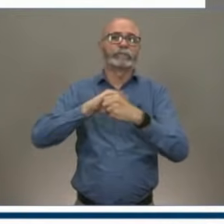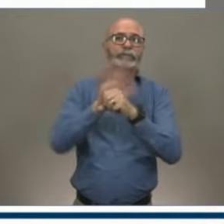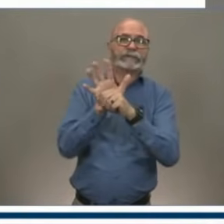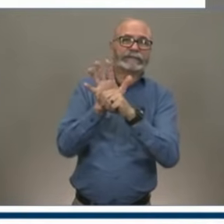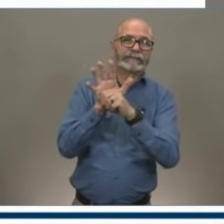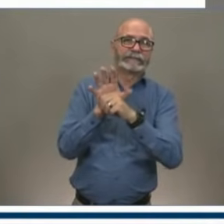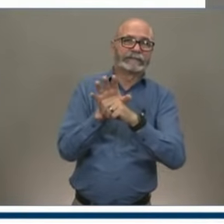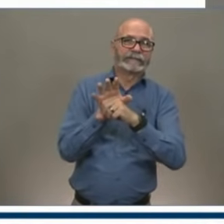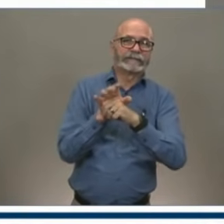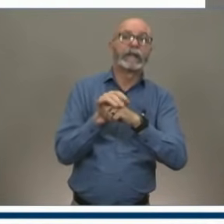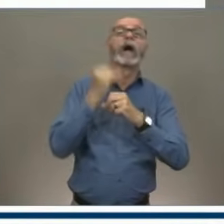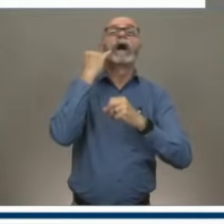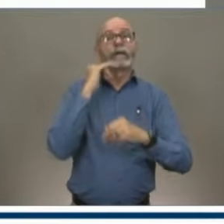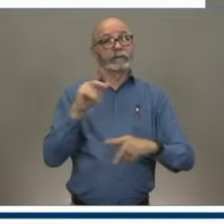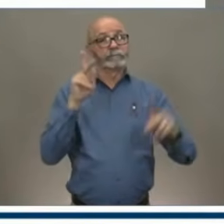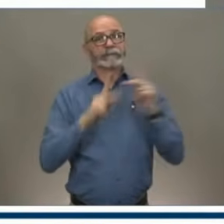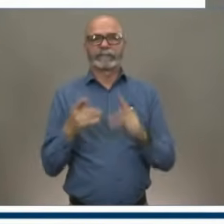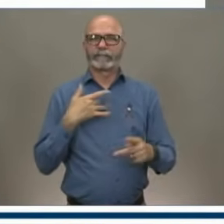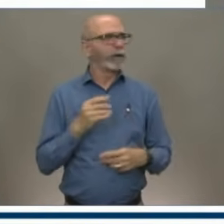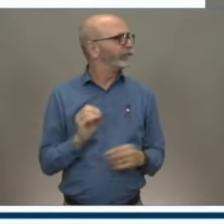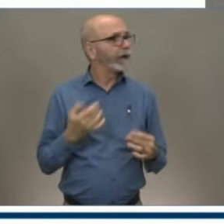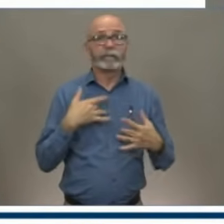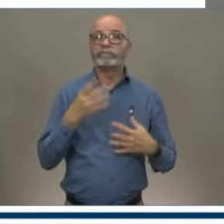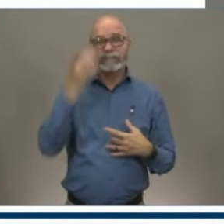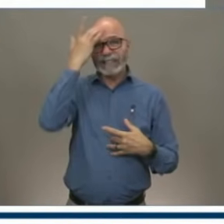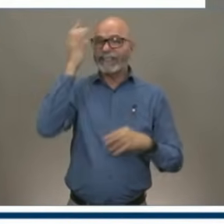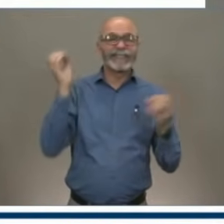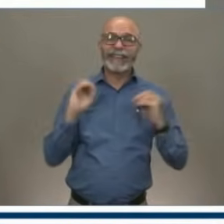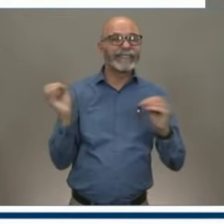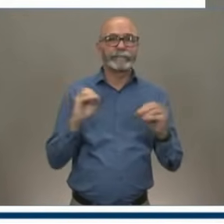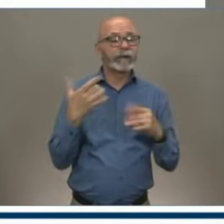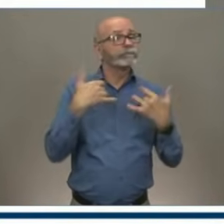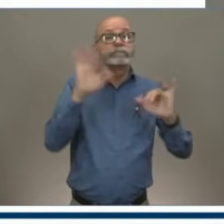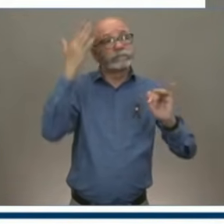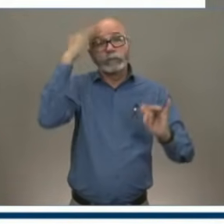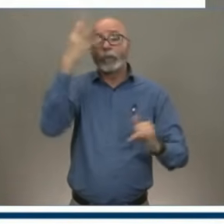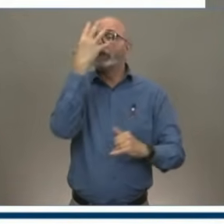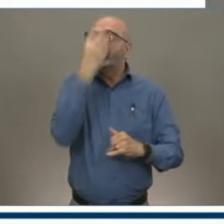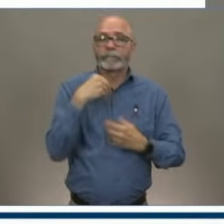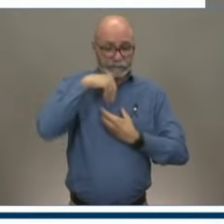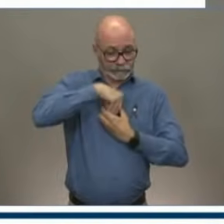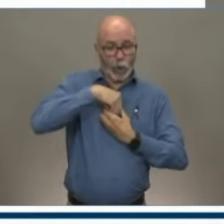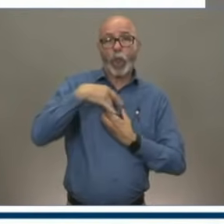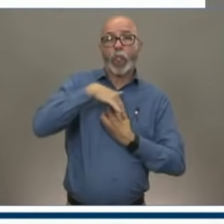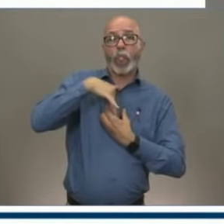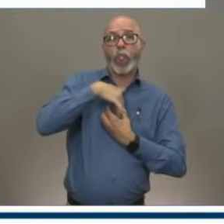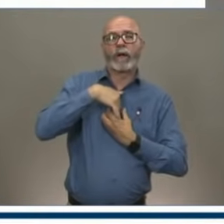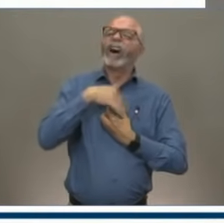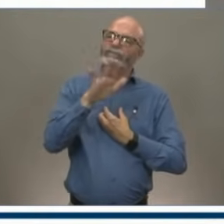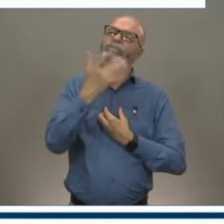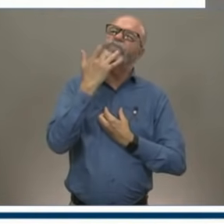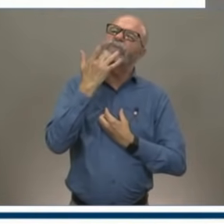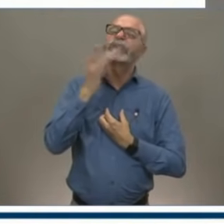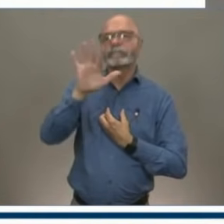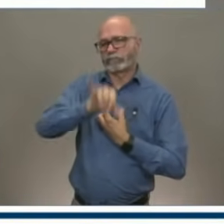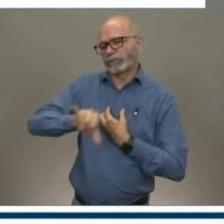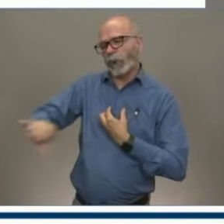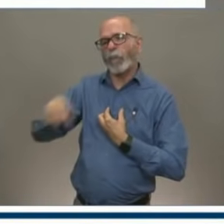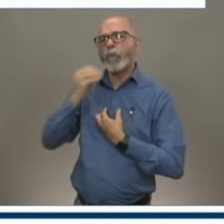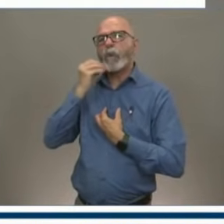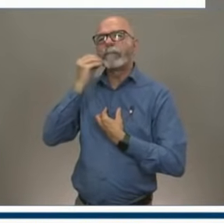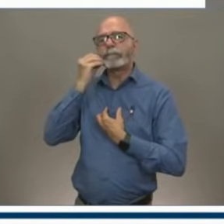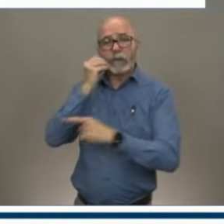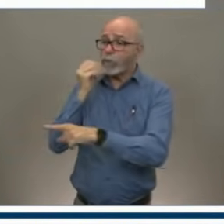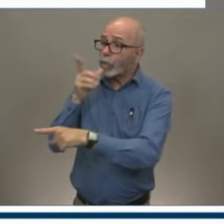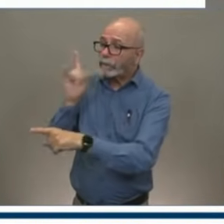asymptomatic people and identify them, isolate them, identify their contacts. If you're in Central Zone, you can